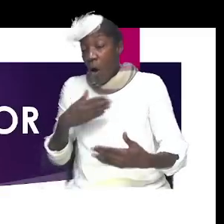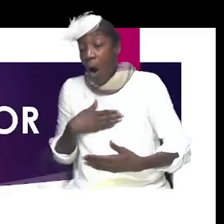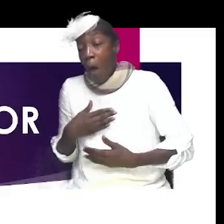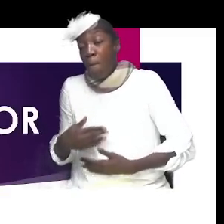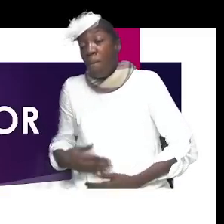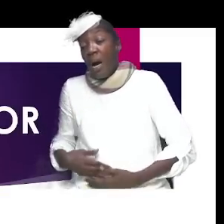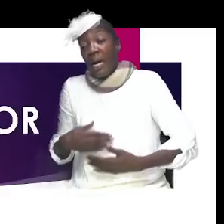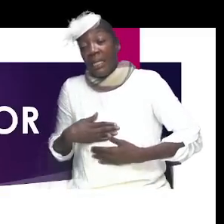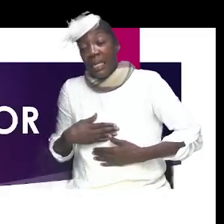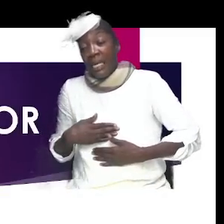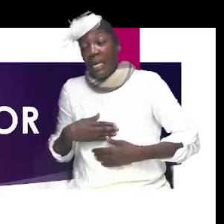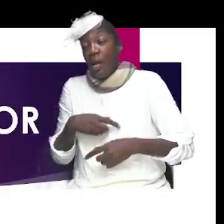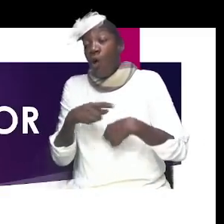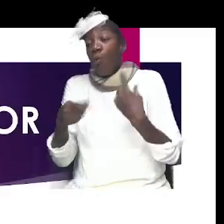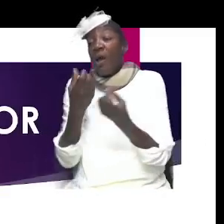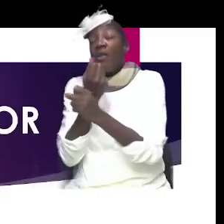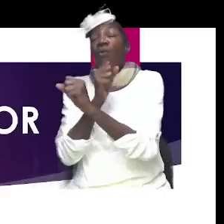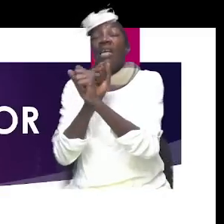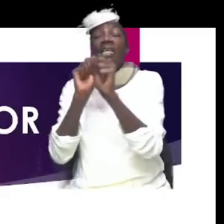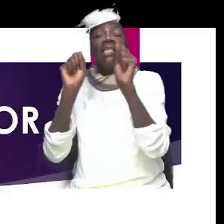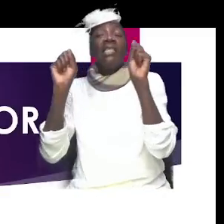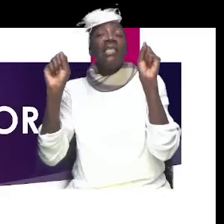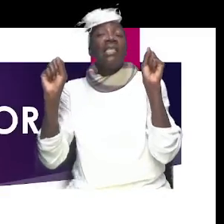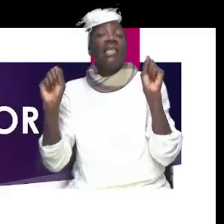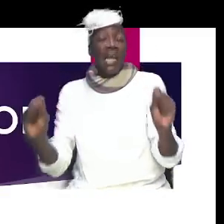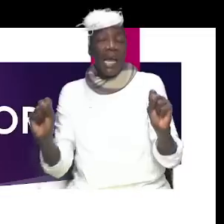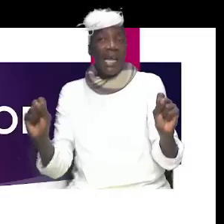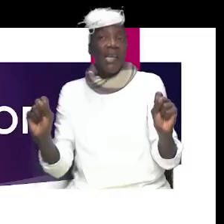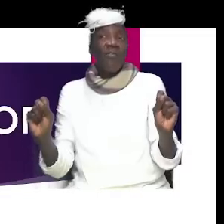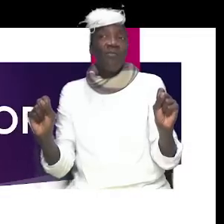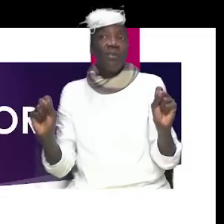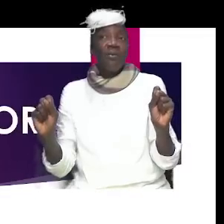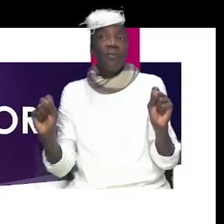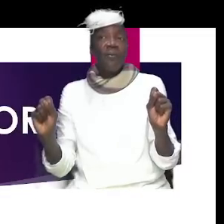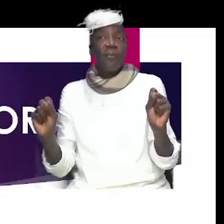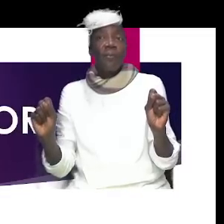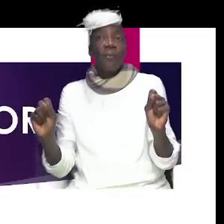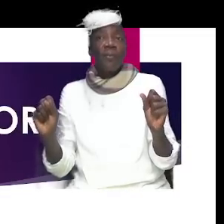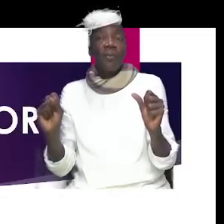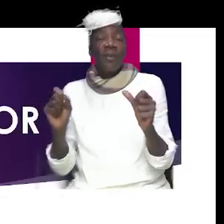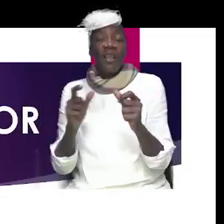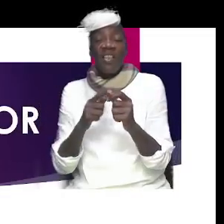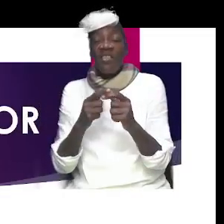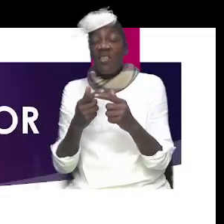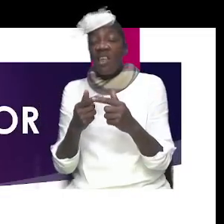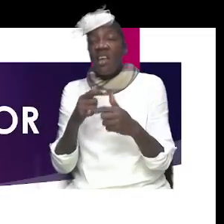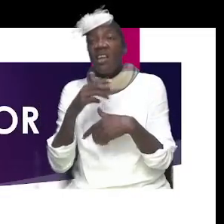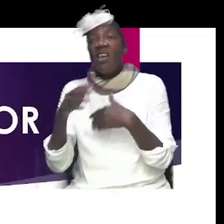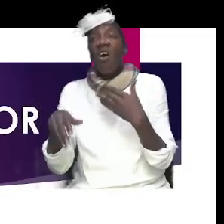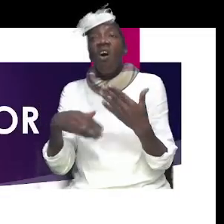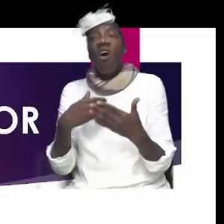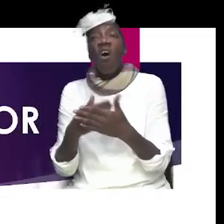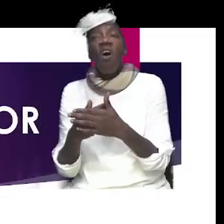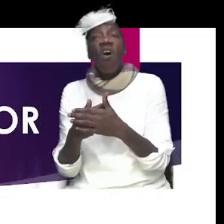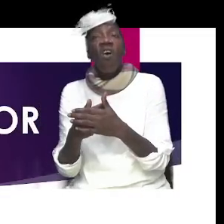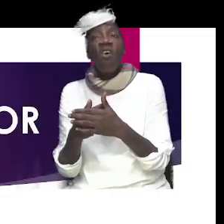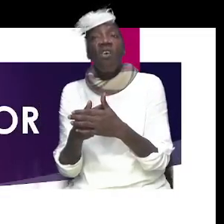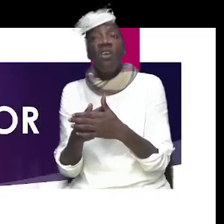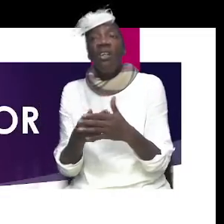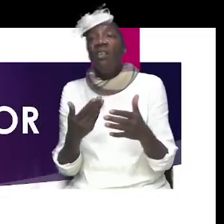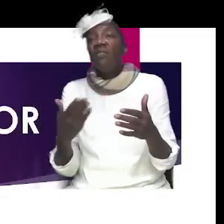our conversion, since we were saved. And then all of the above